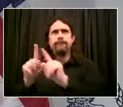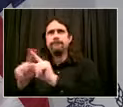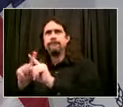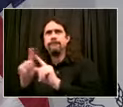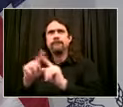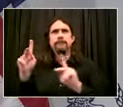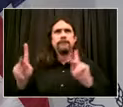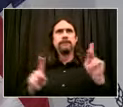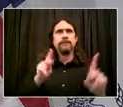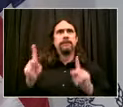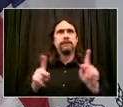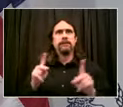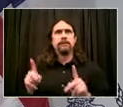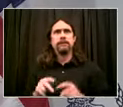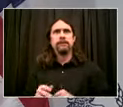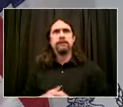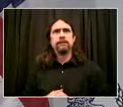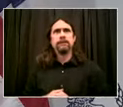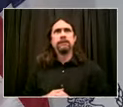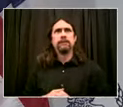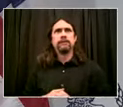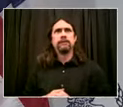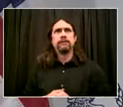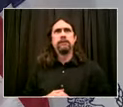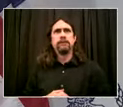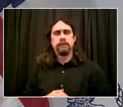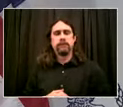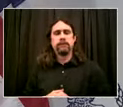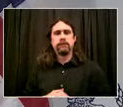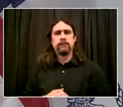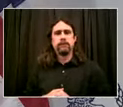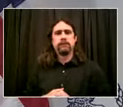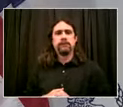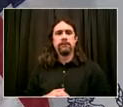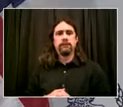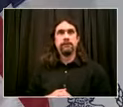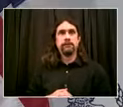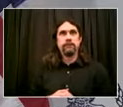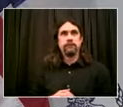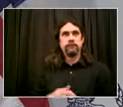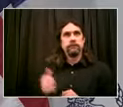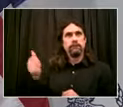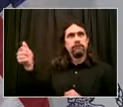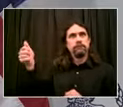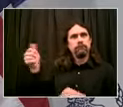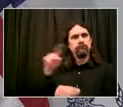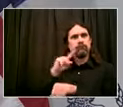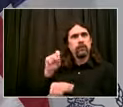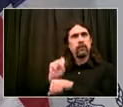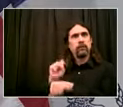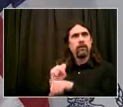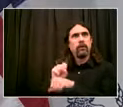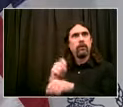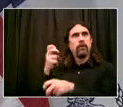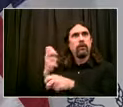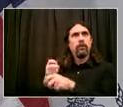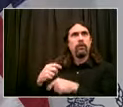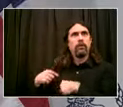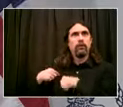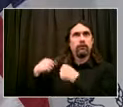for the work she's done over decades to build this city up in so many ways. And I am naming her today as my senior